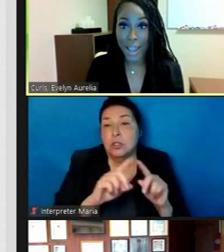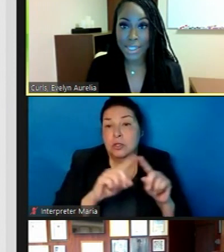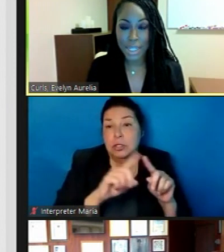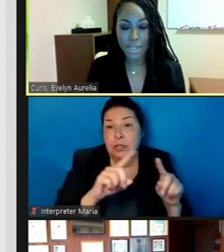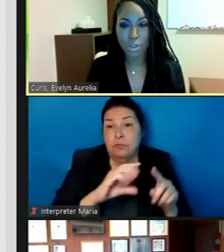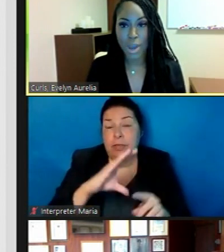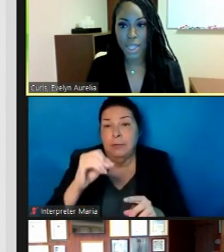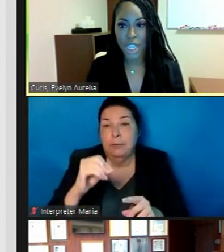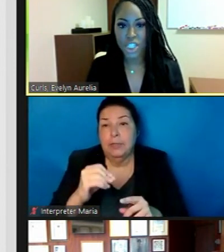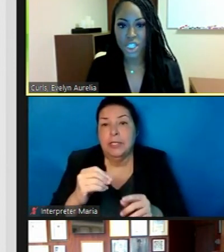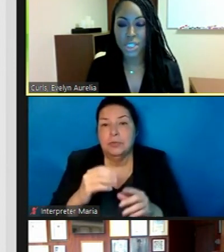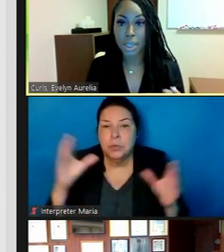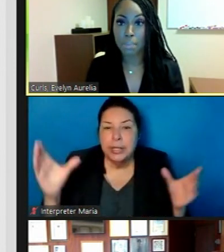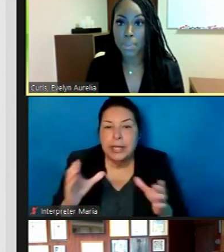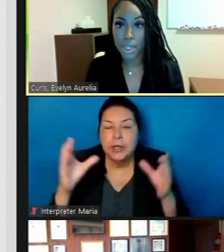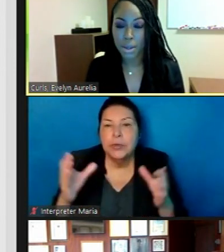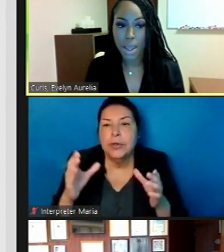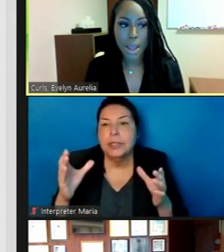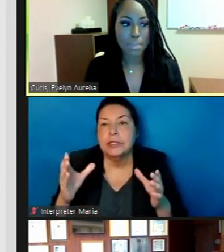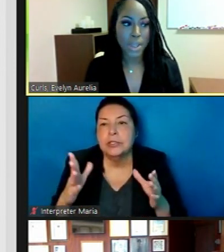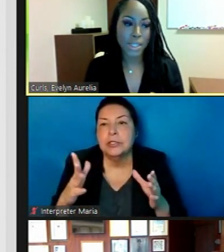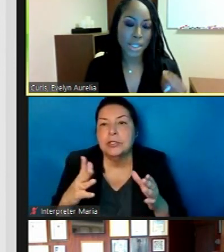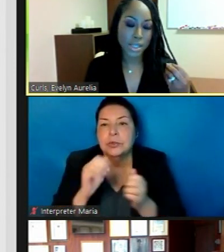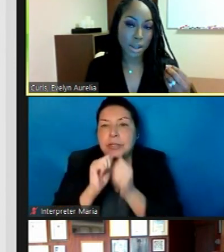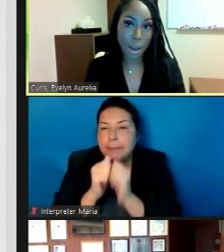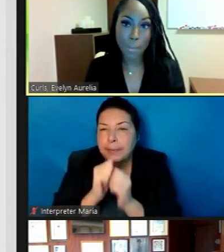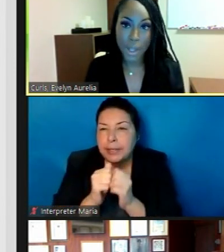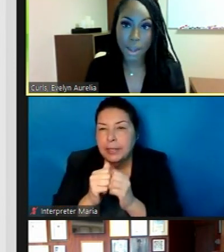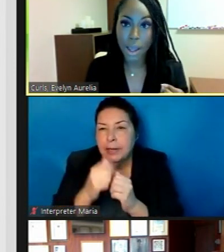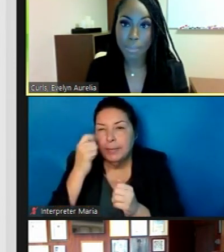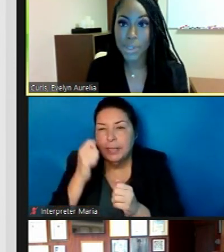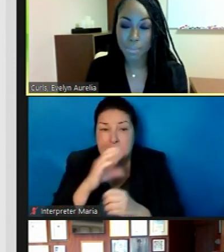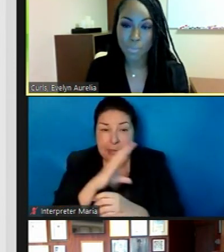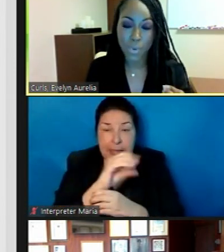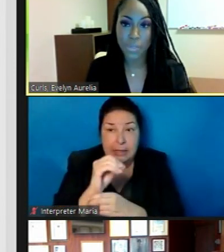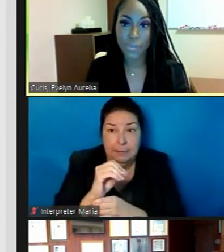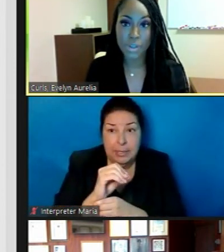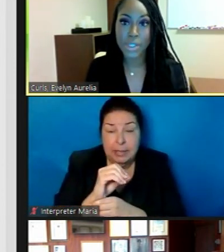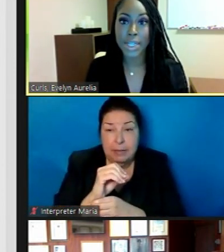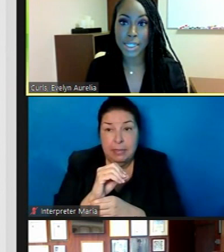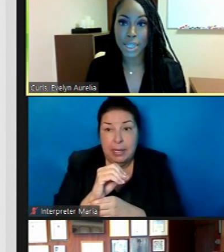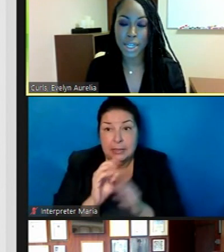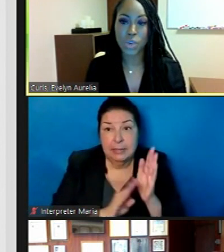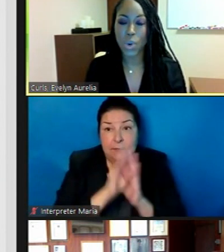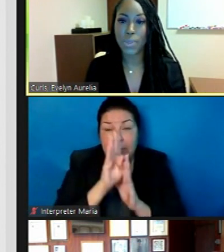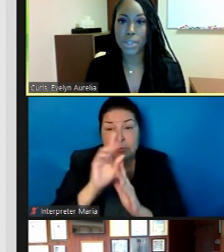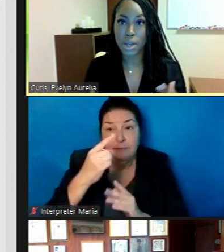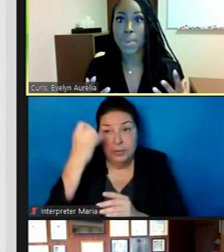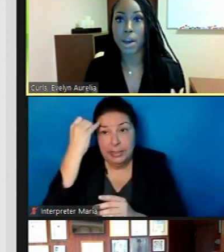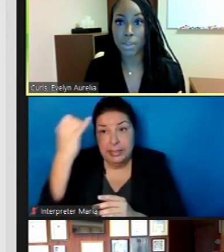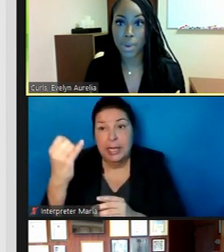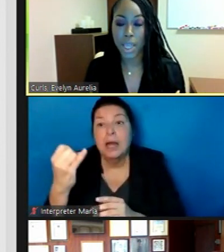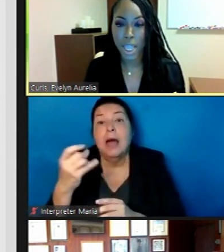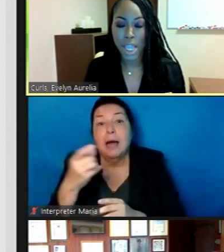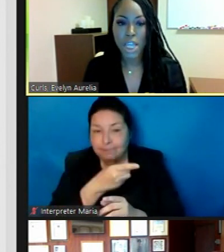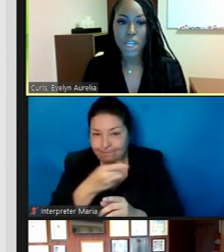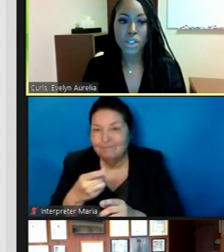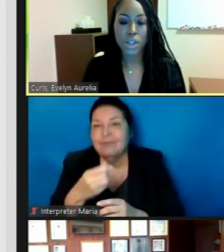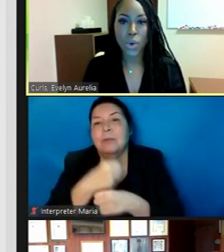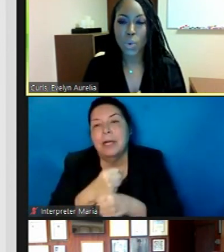previous vaccines and for medication to compete, because it's the company that comes up with the first idea is the one that's going to make all the